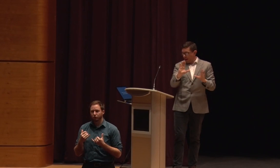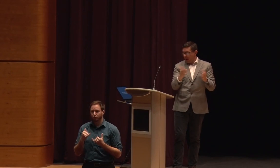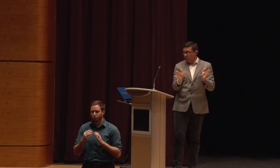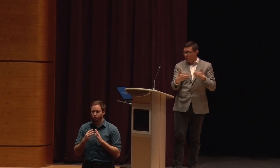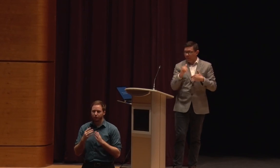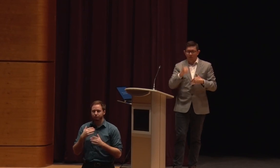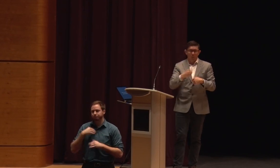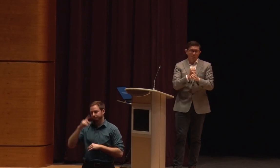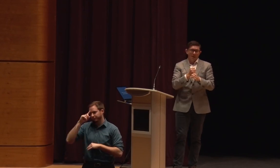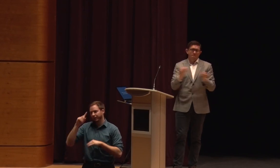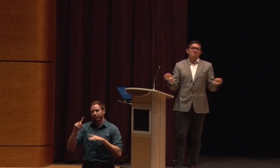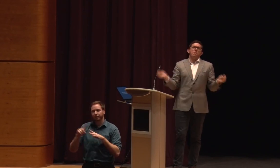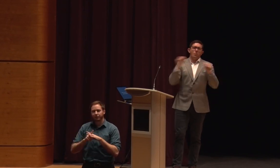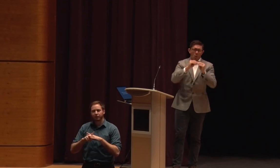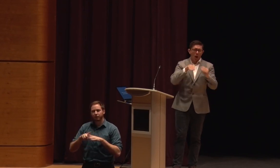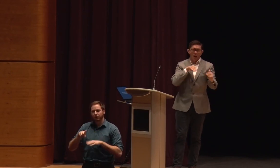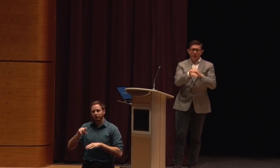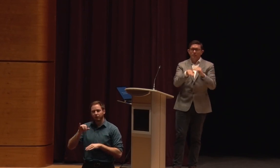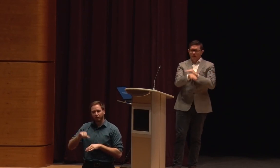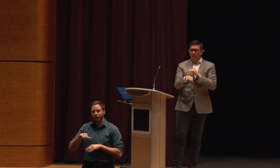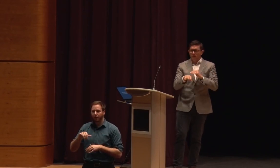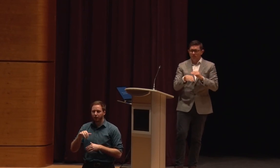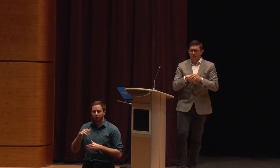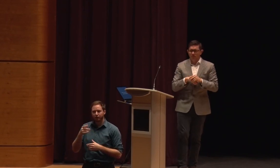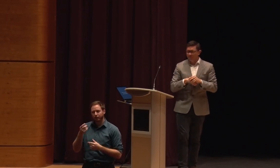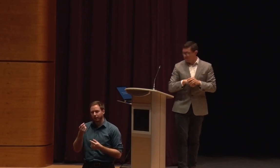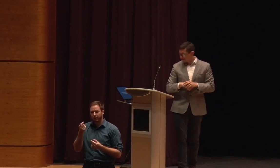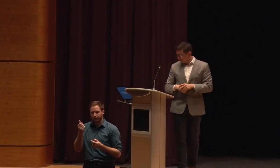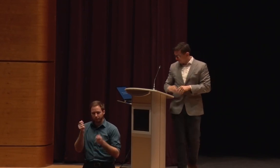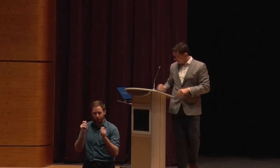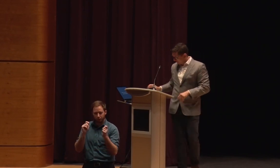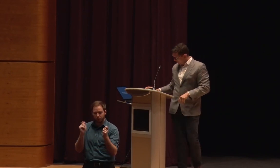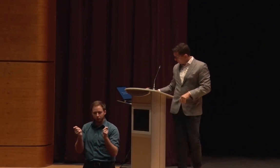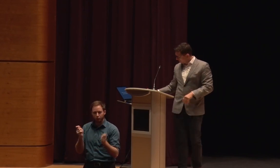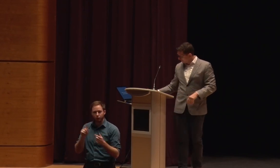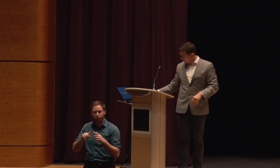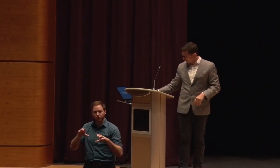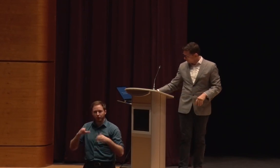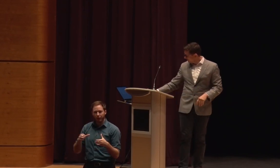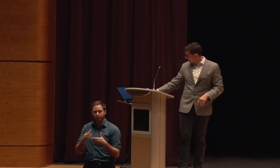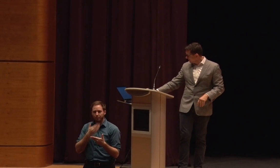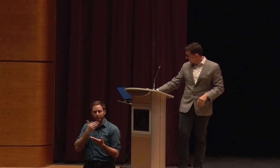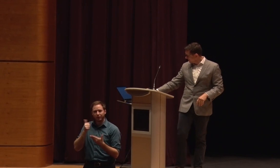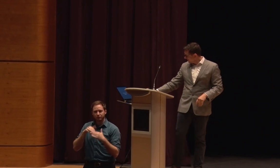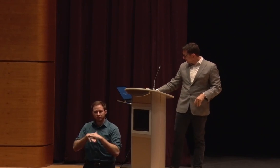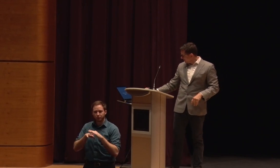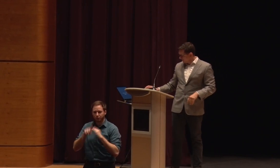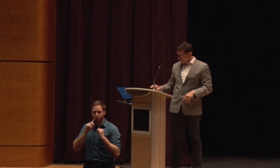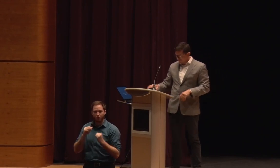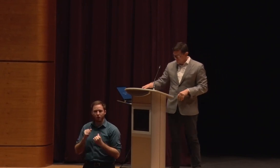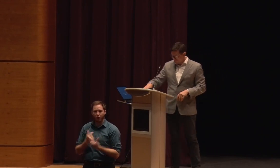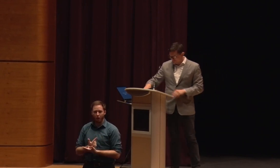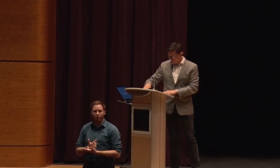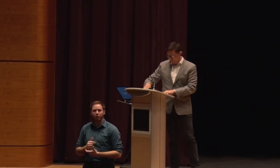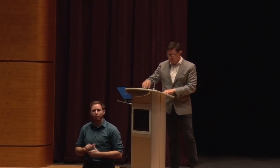idea to think of little tweaks that you can make to your classroom to make it more accessible.